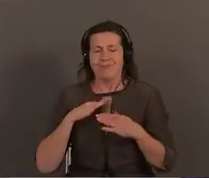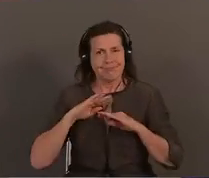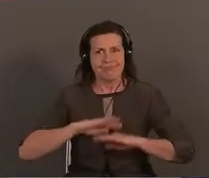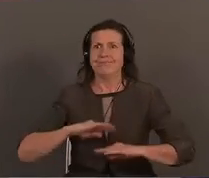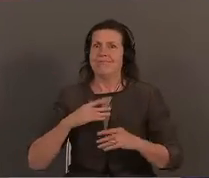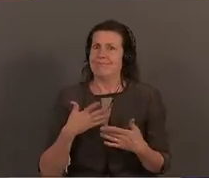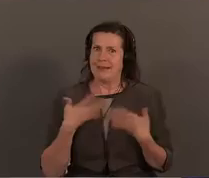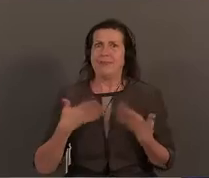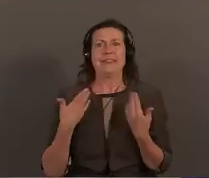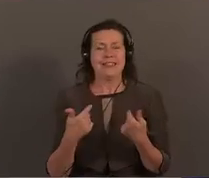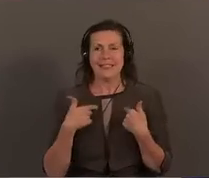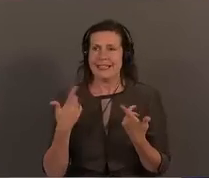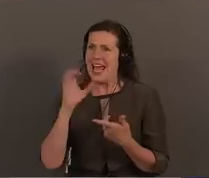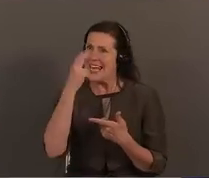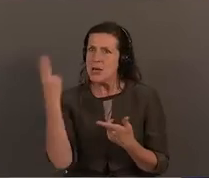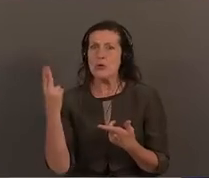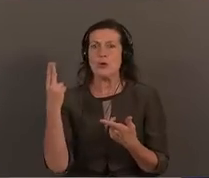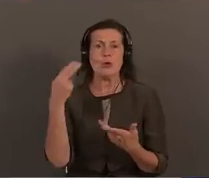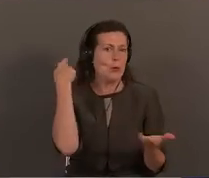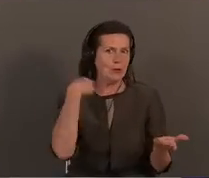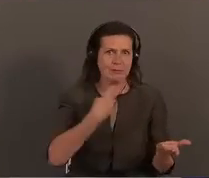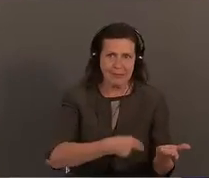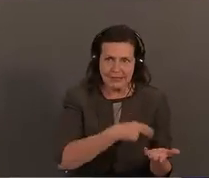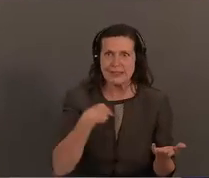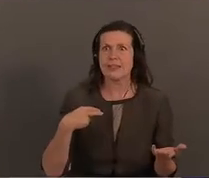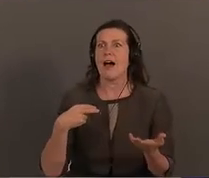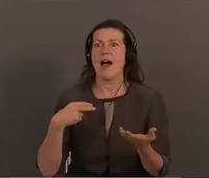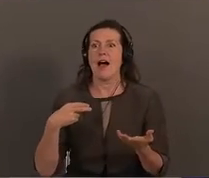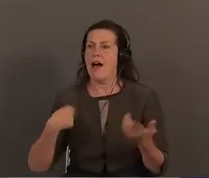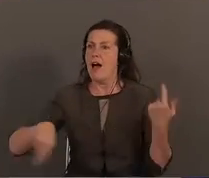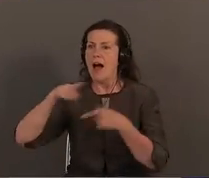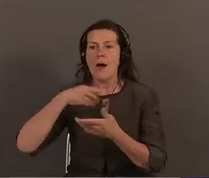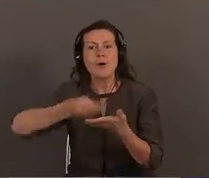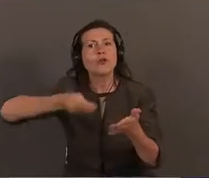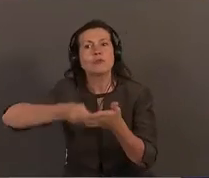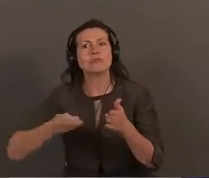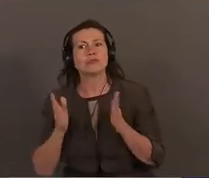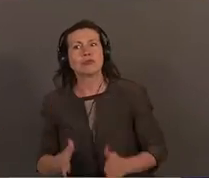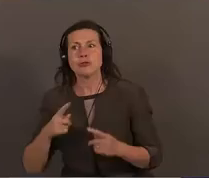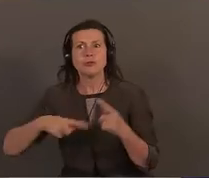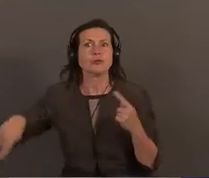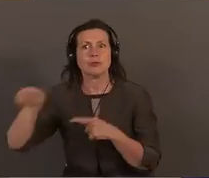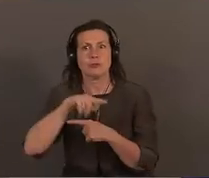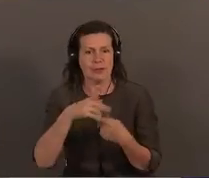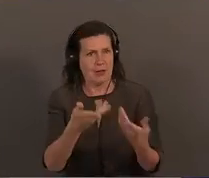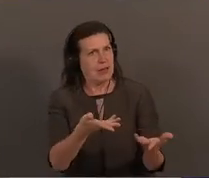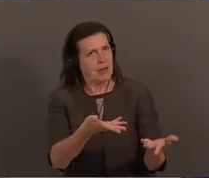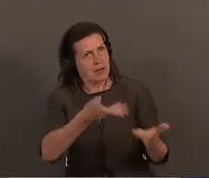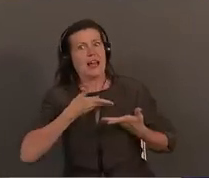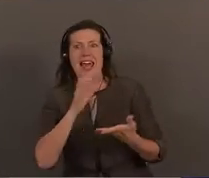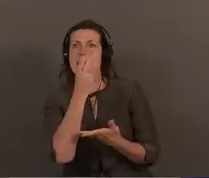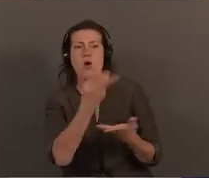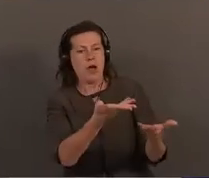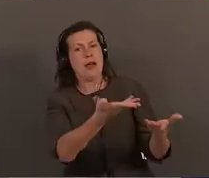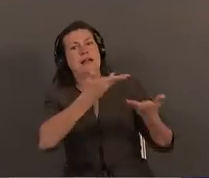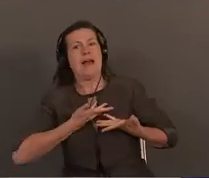for the European Union, for the presidency, for all of us here, for the consumers. Because yes, we've given something back to the consumers, and they